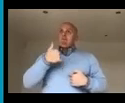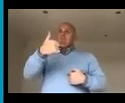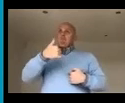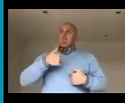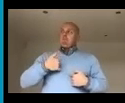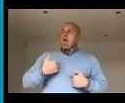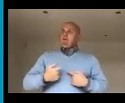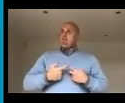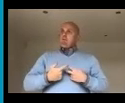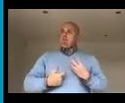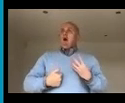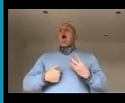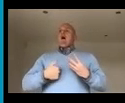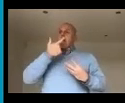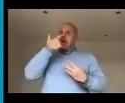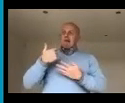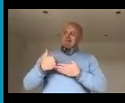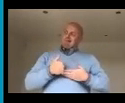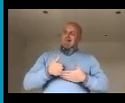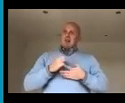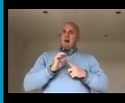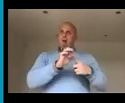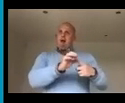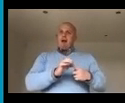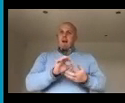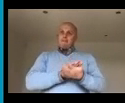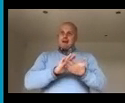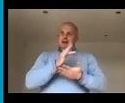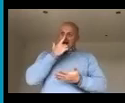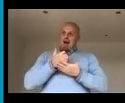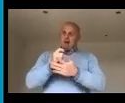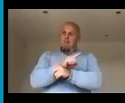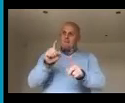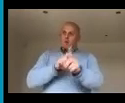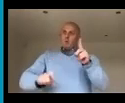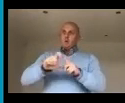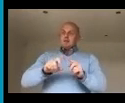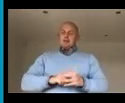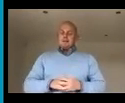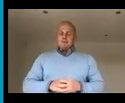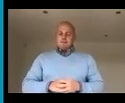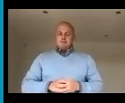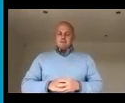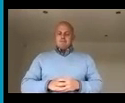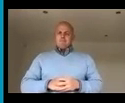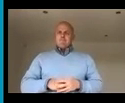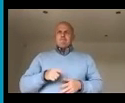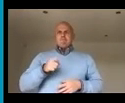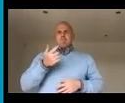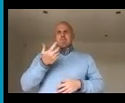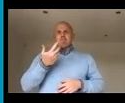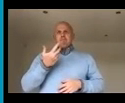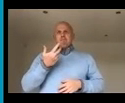able to make an application and able to actually help out their communities. So we've run webinars that have been